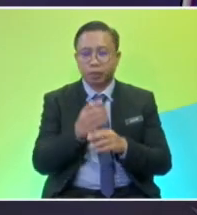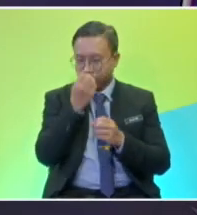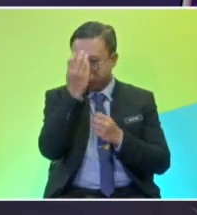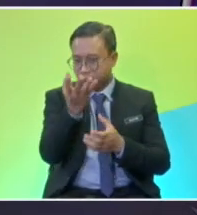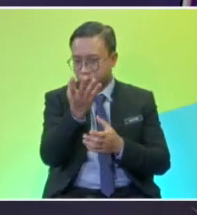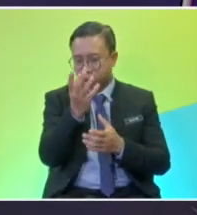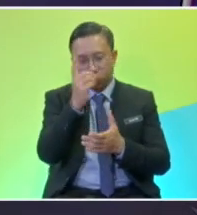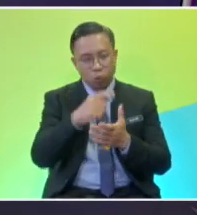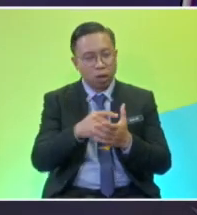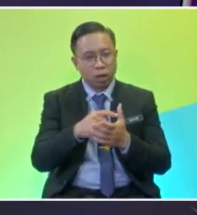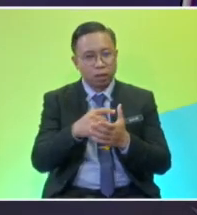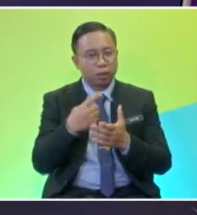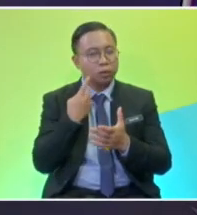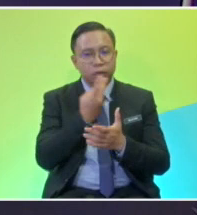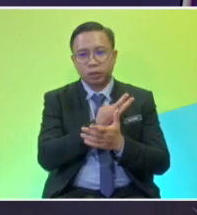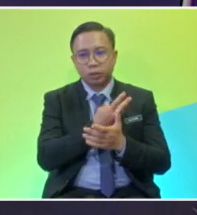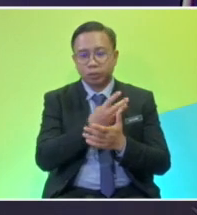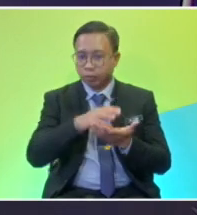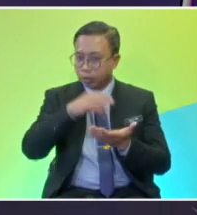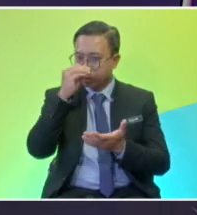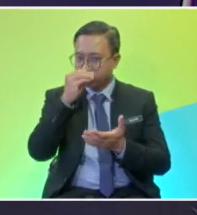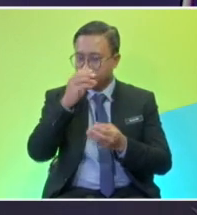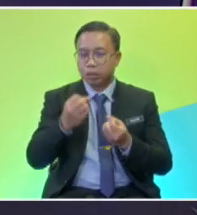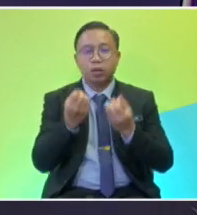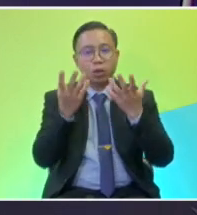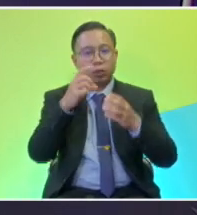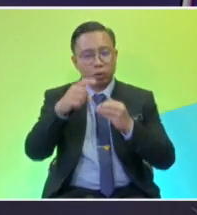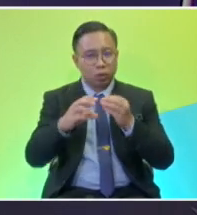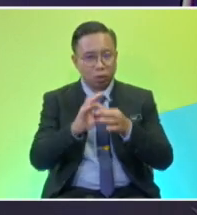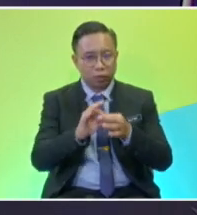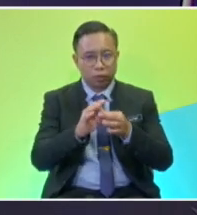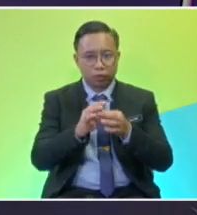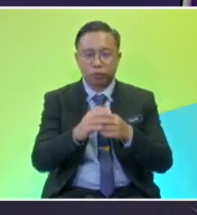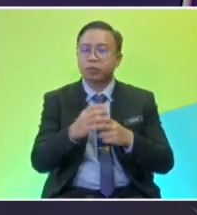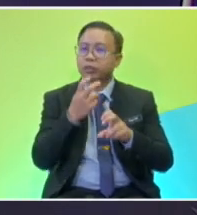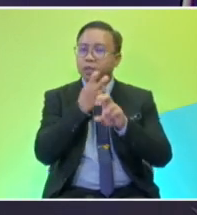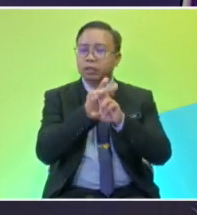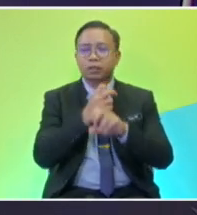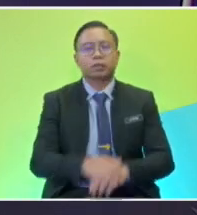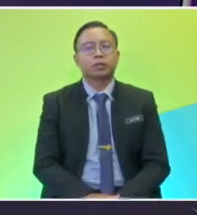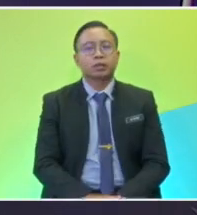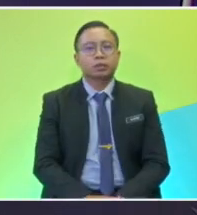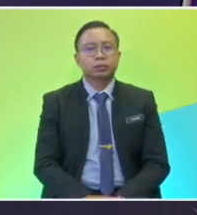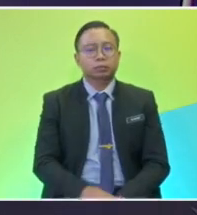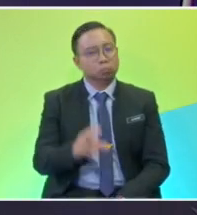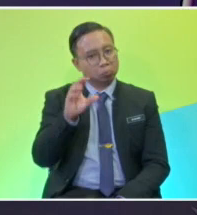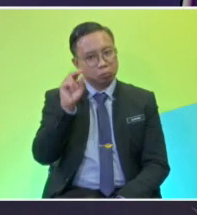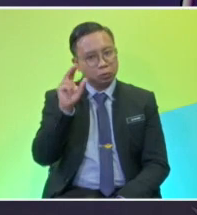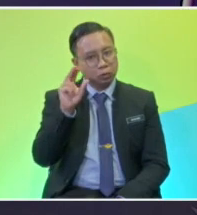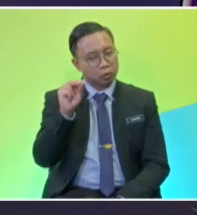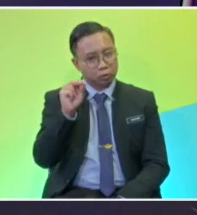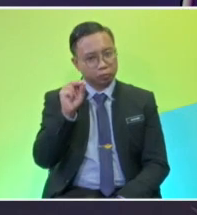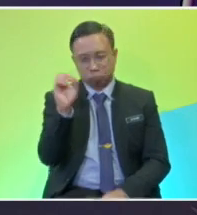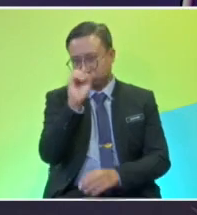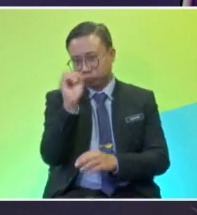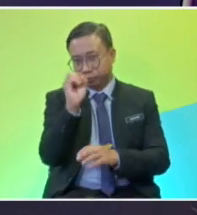what do we have for this segment? Excited about to learn a lot more about skeleton. Before right? that, you can figure out what will happen with no bones. I think I'll